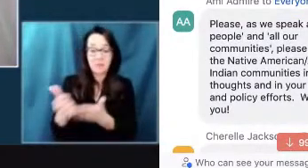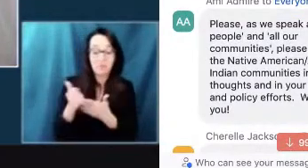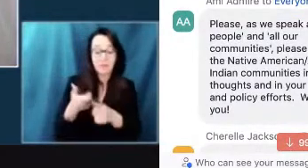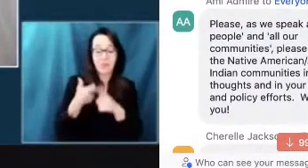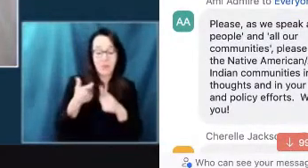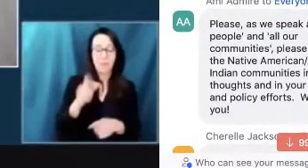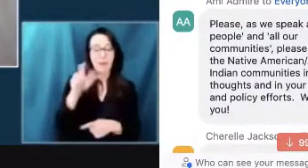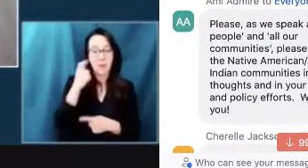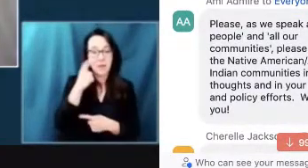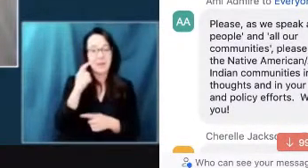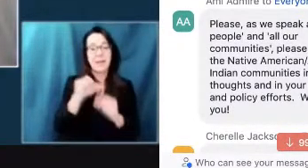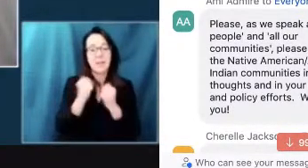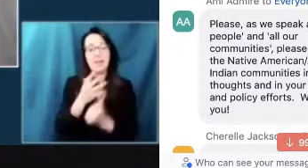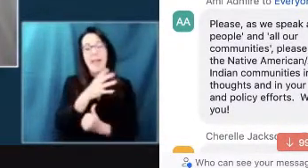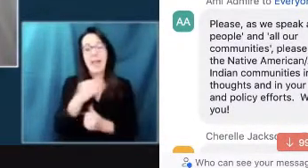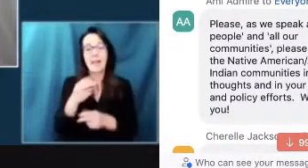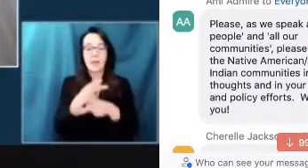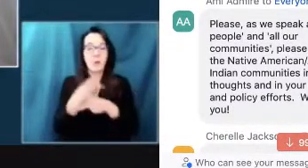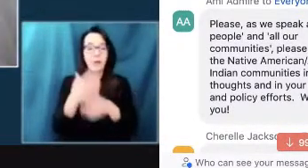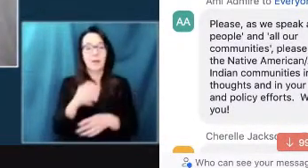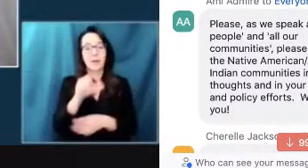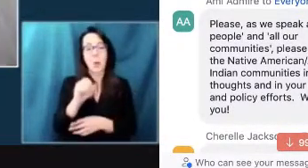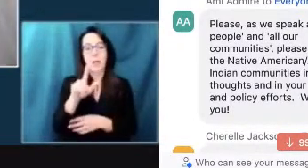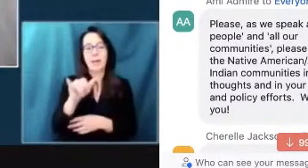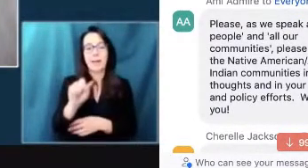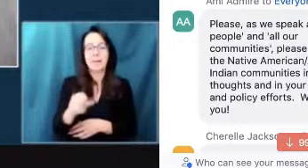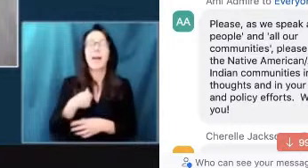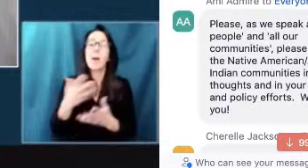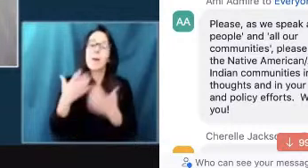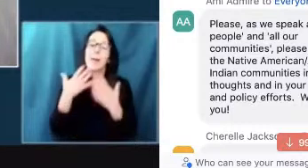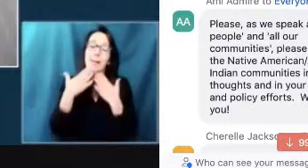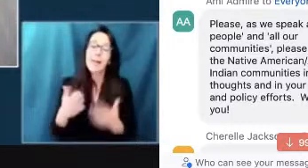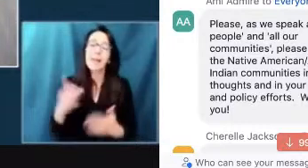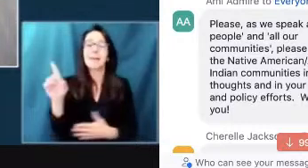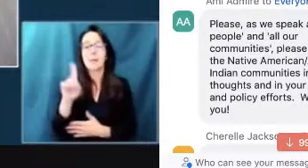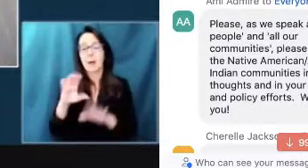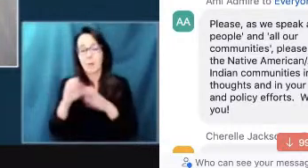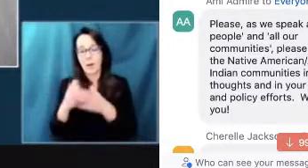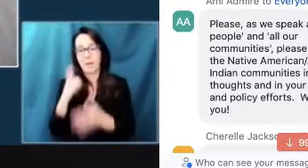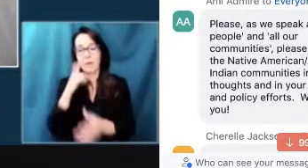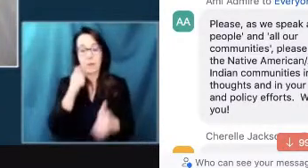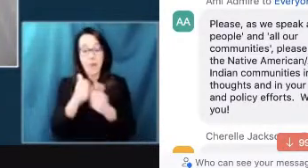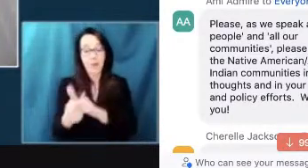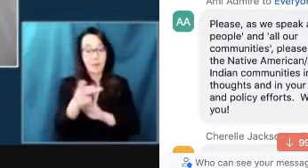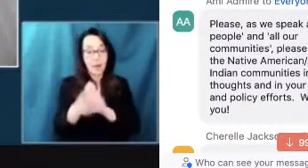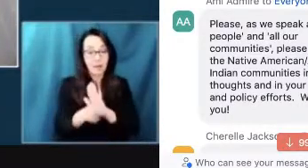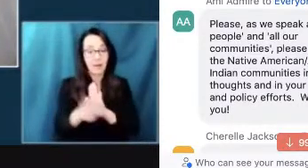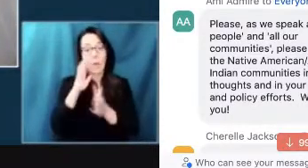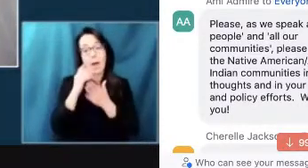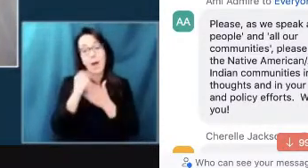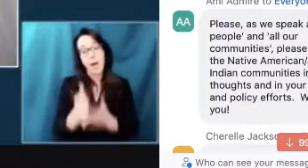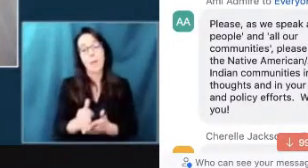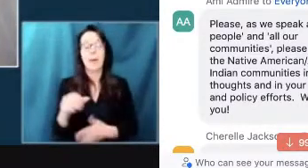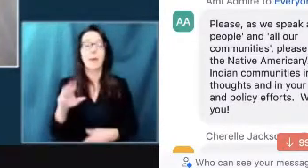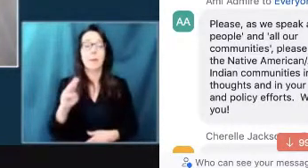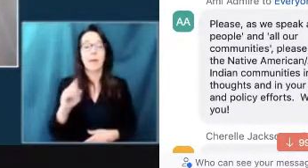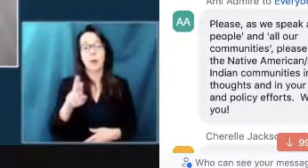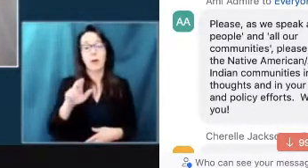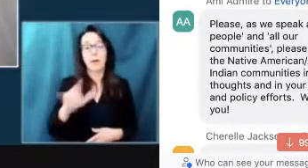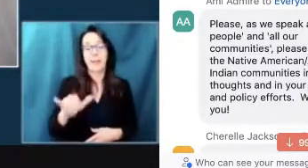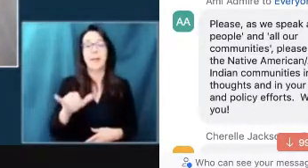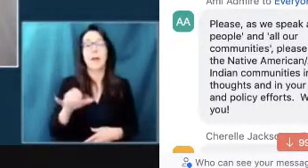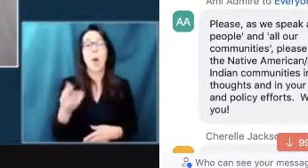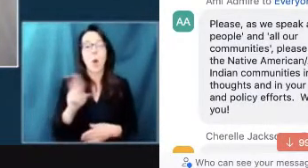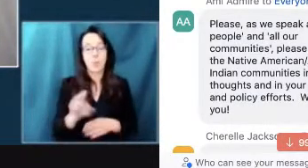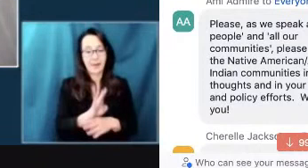Solis. I truly want to thank the Democratic Party for passing policies which are helping Latino and minority-owned small businesses like mine. Thank you so